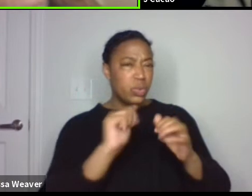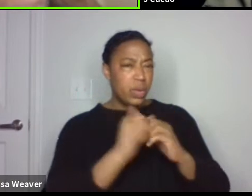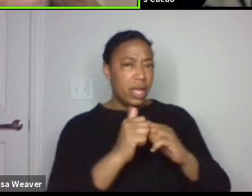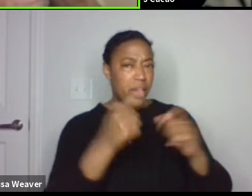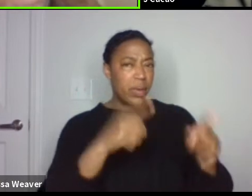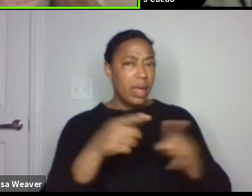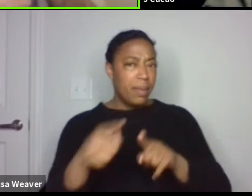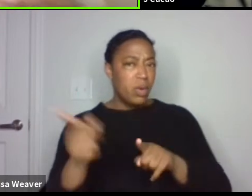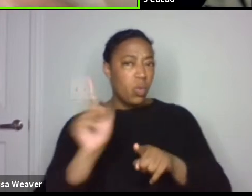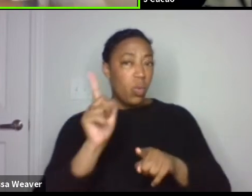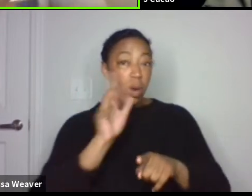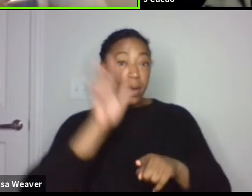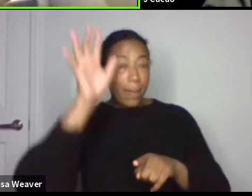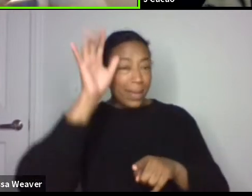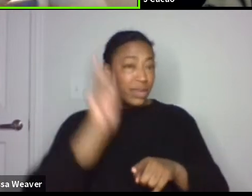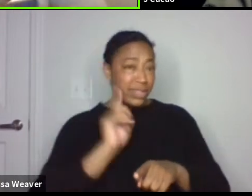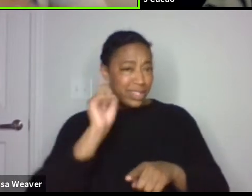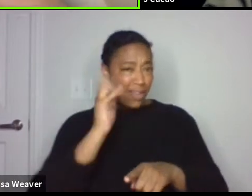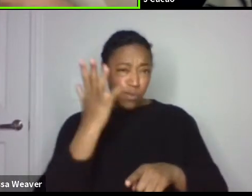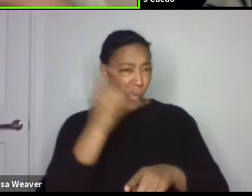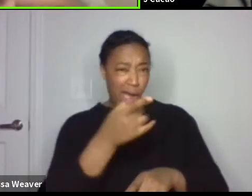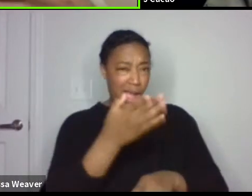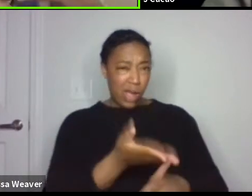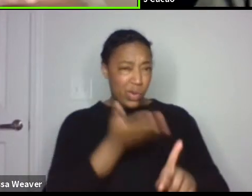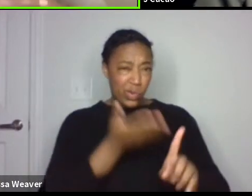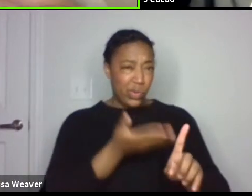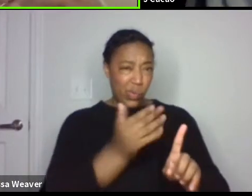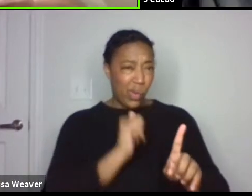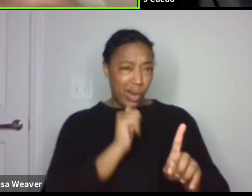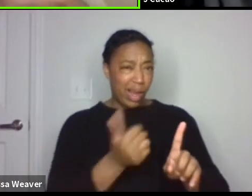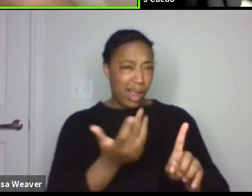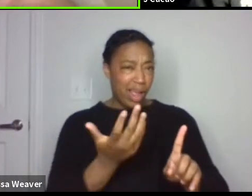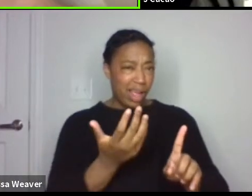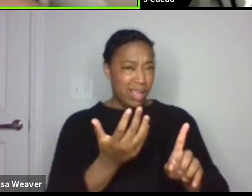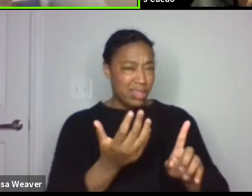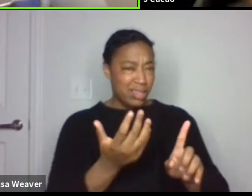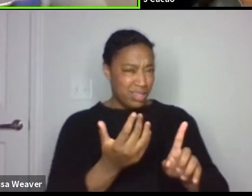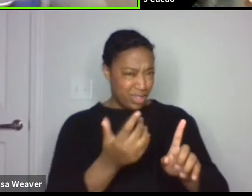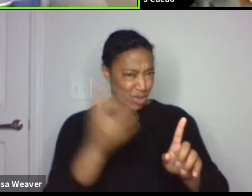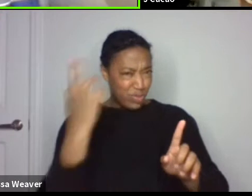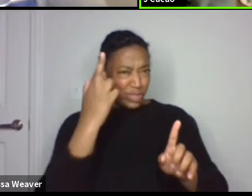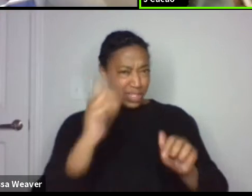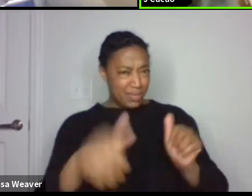your parents were deaf but you wasn't? Is it like scientific reasoning behind that?